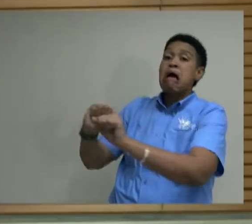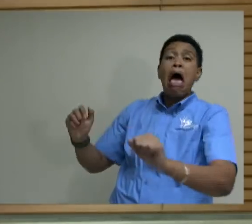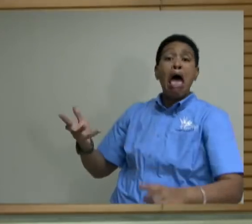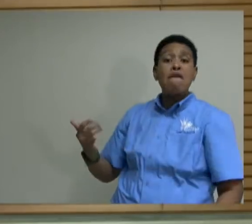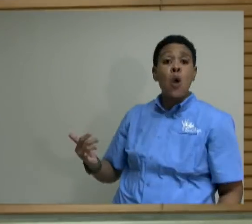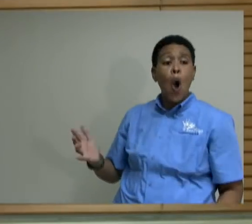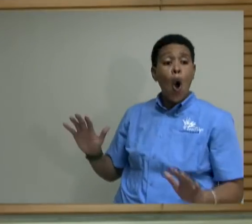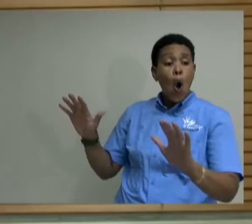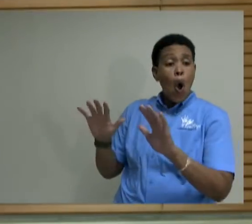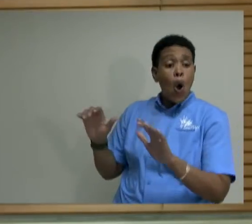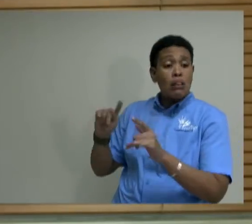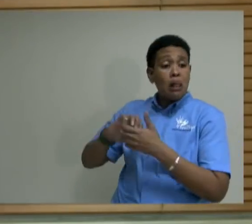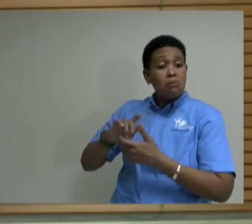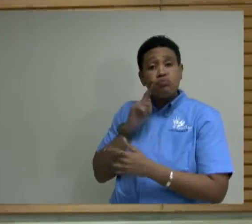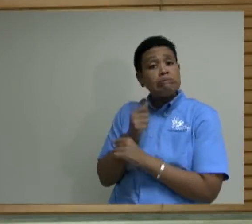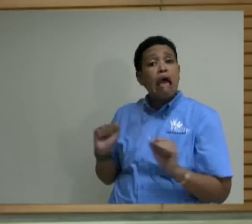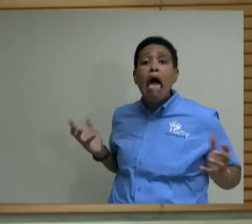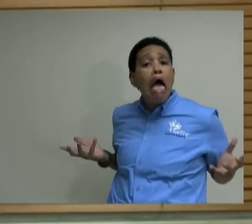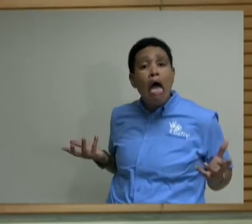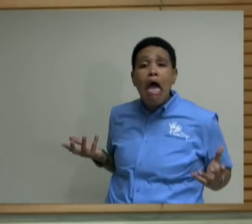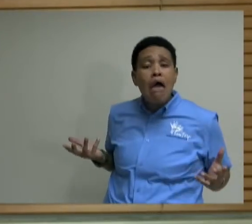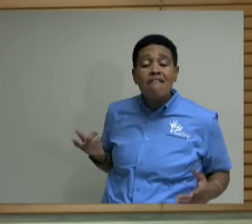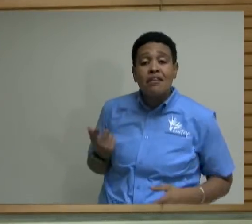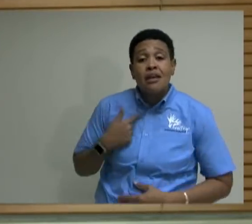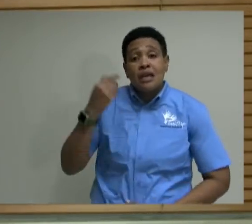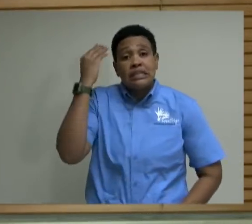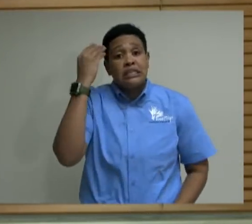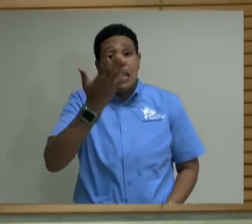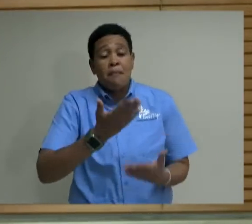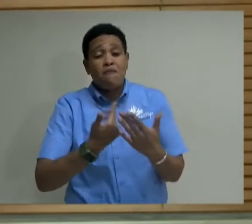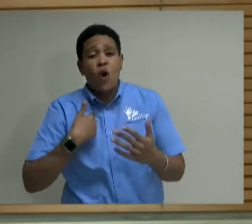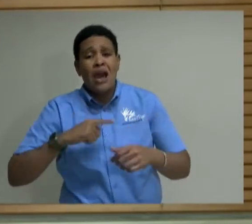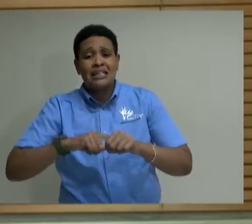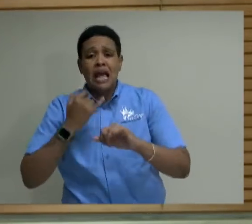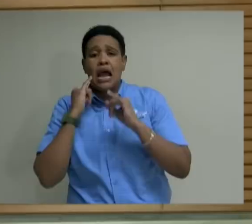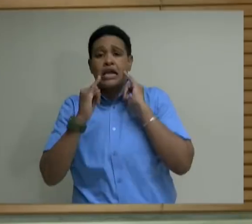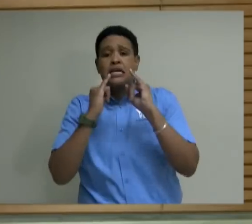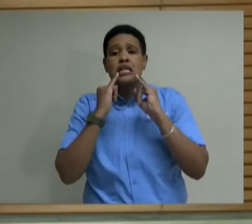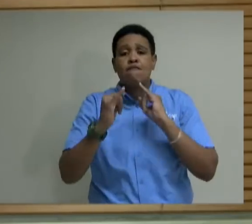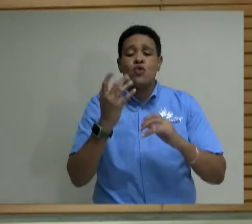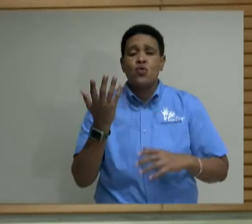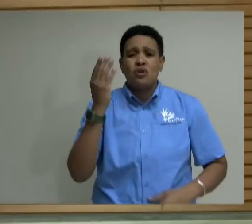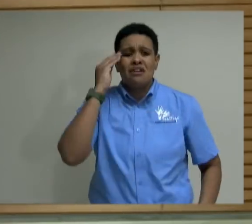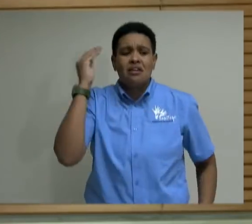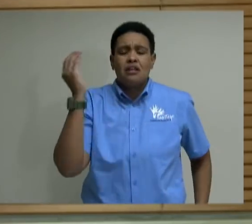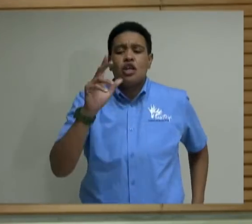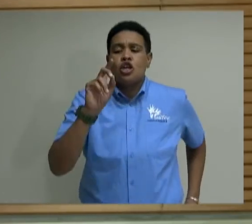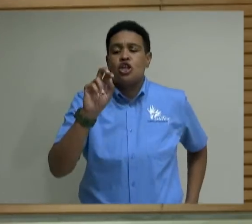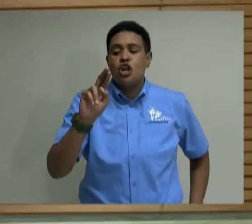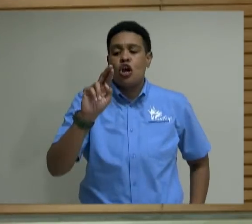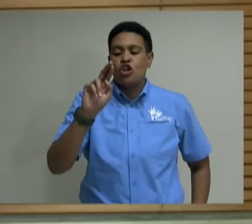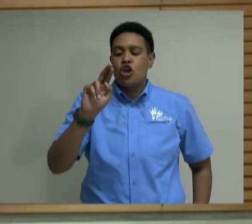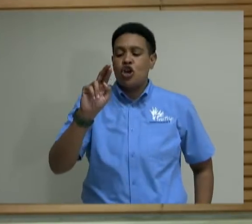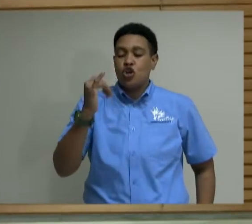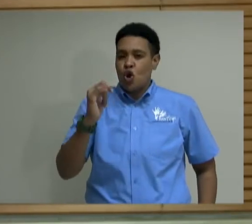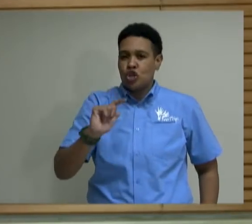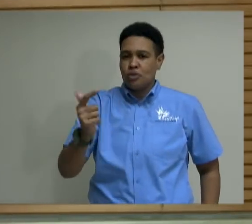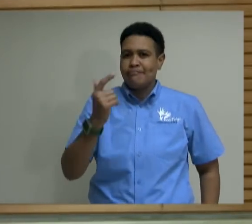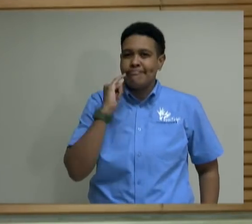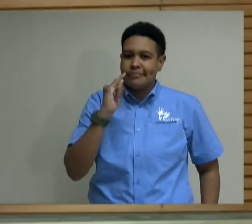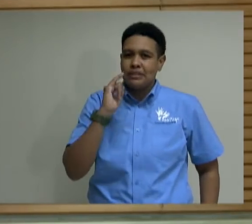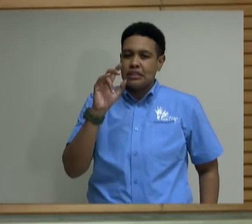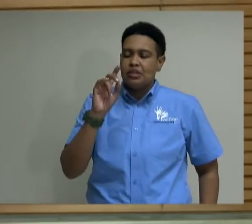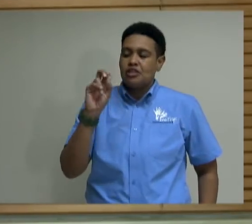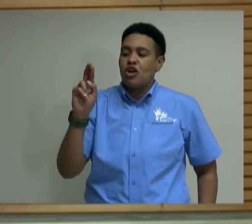space. I say, before I start the interview of Dr.